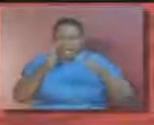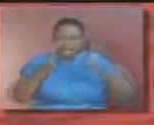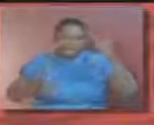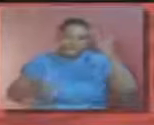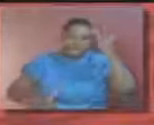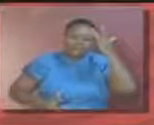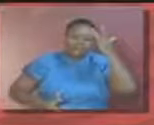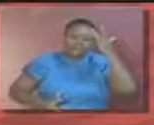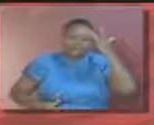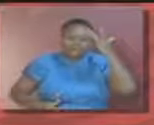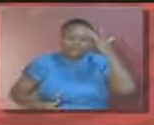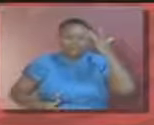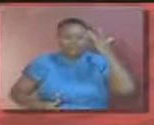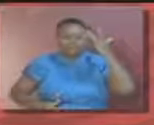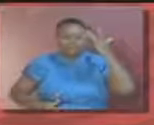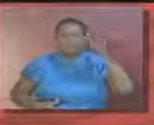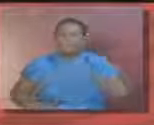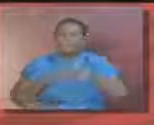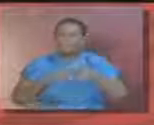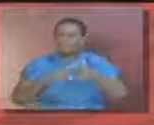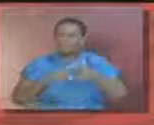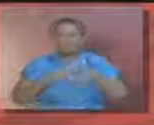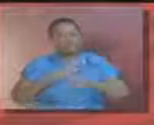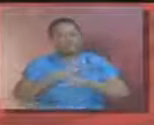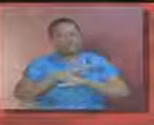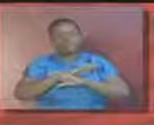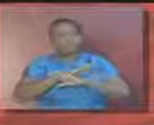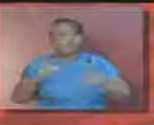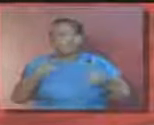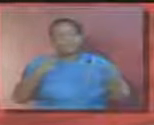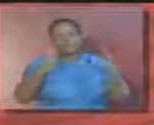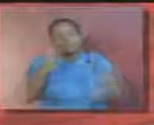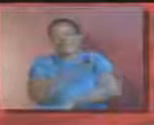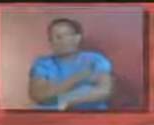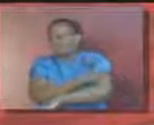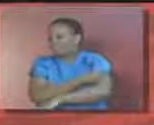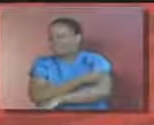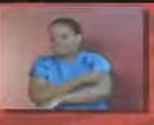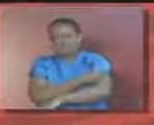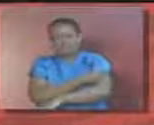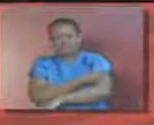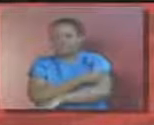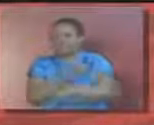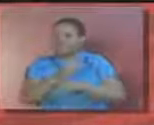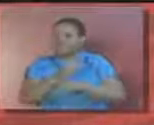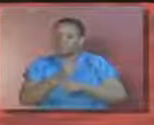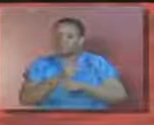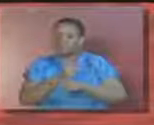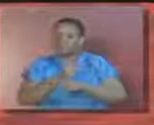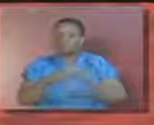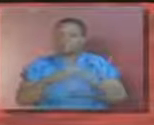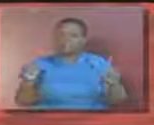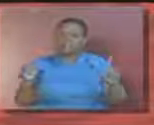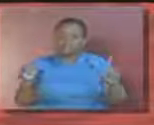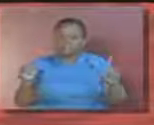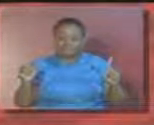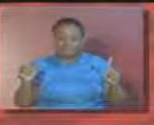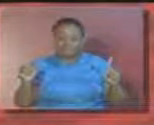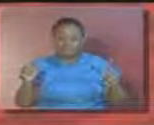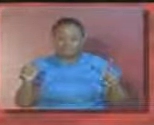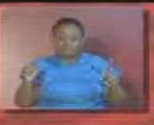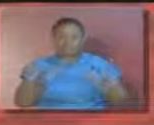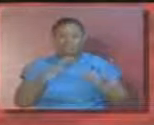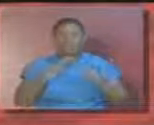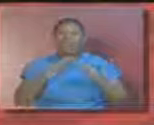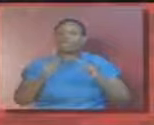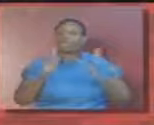to another vaccine. When you go to the health center, or to the vaccination site, there is a